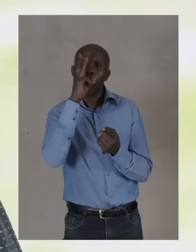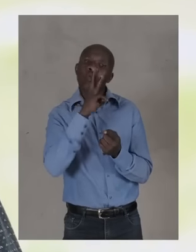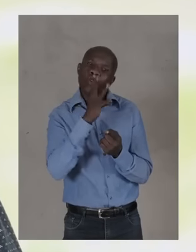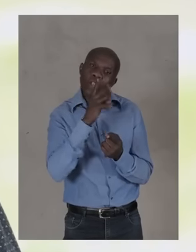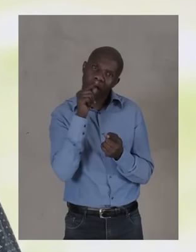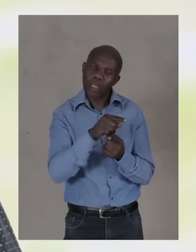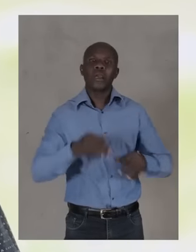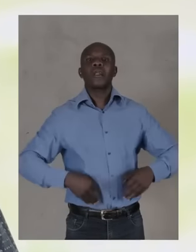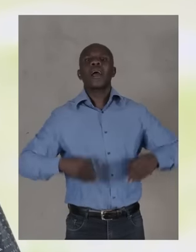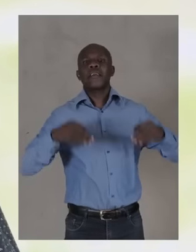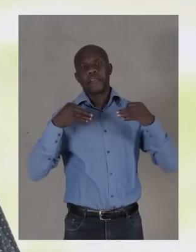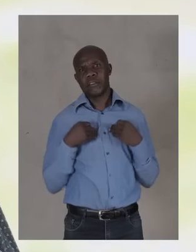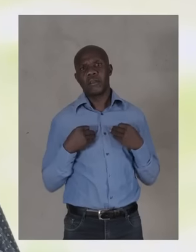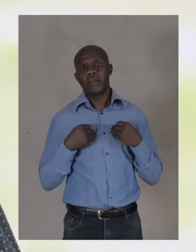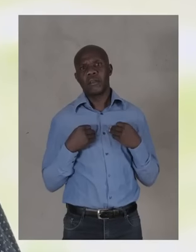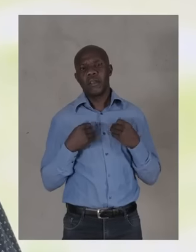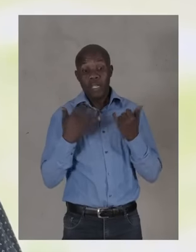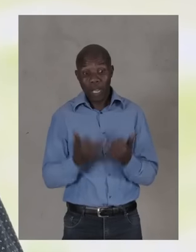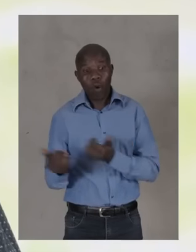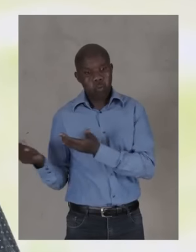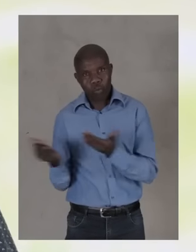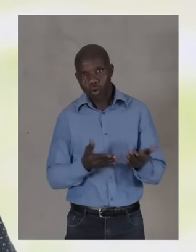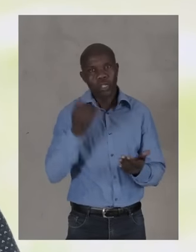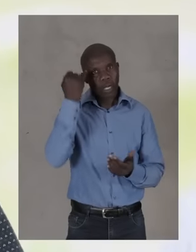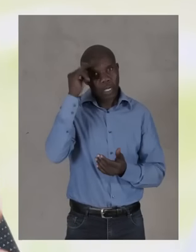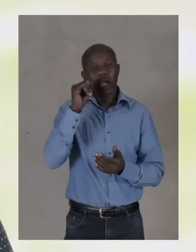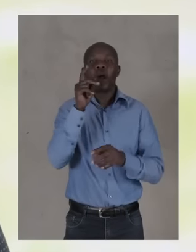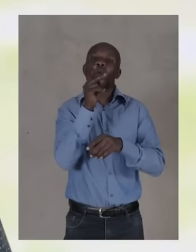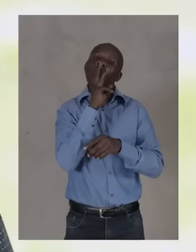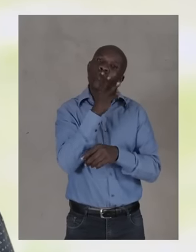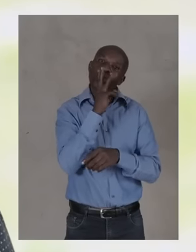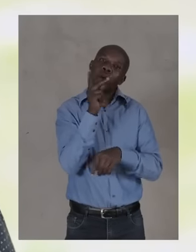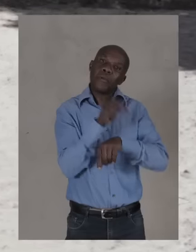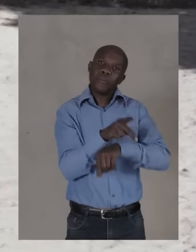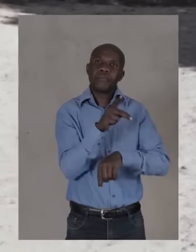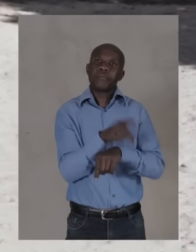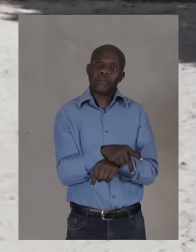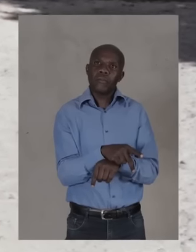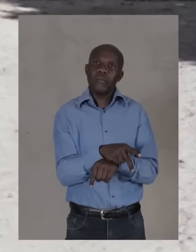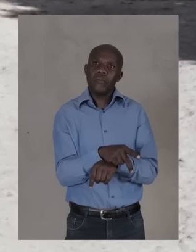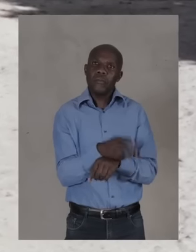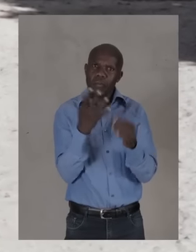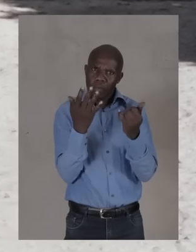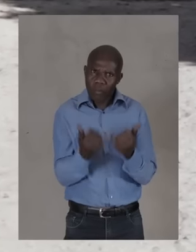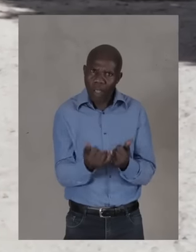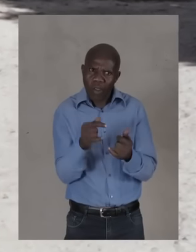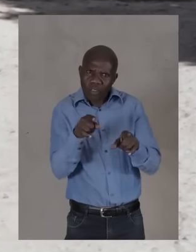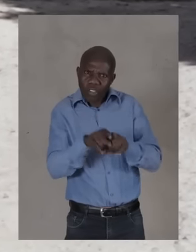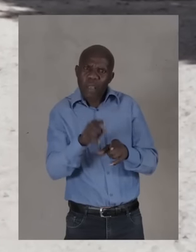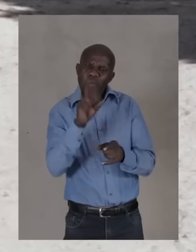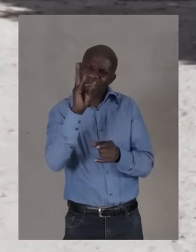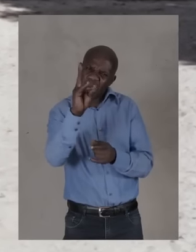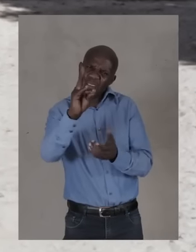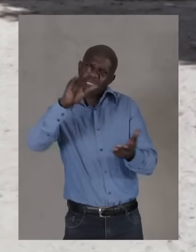because water is life. So that's how we came up with water. we actually attributed